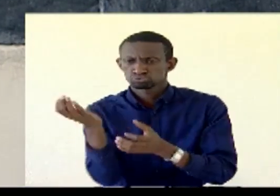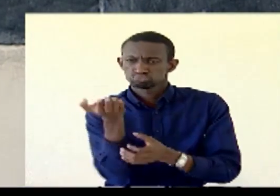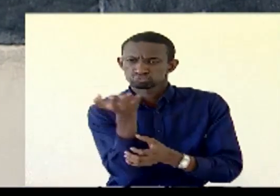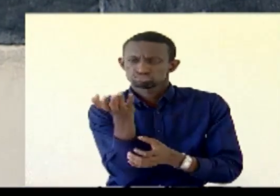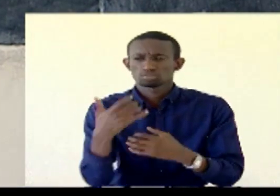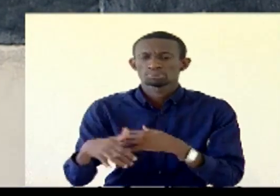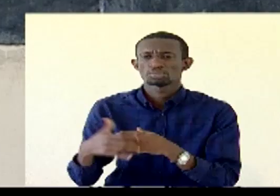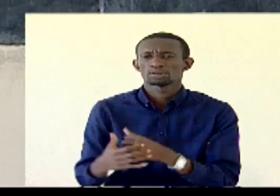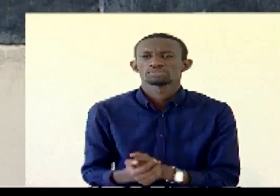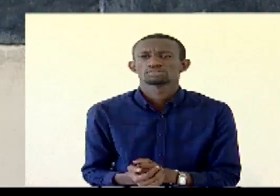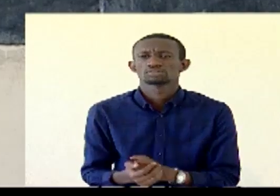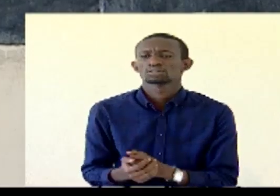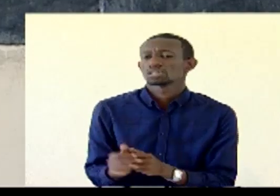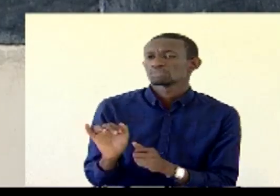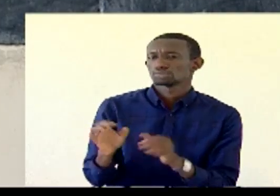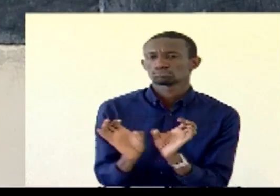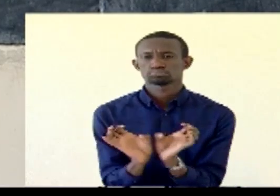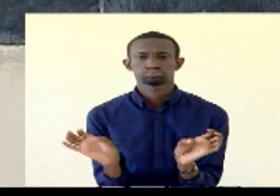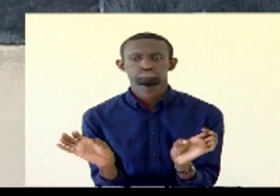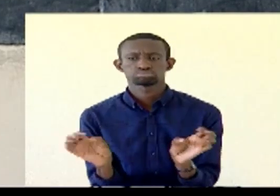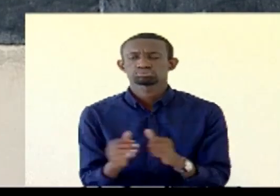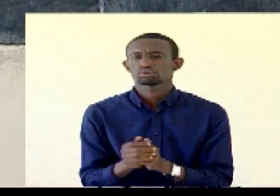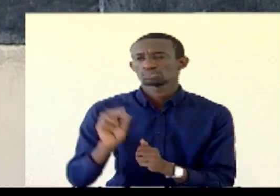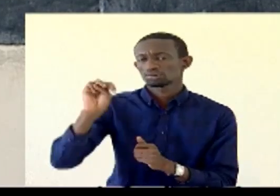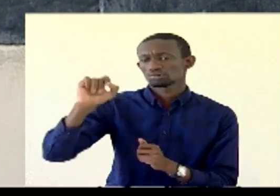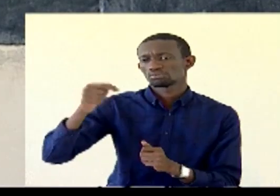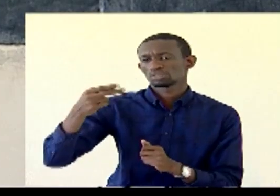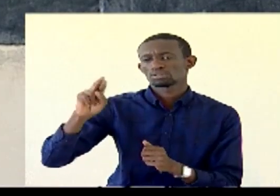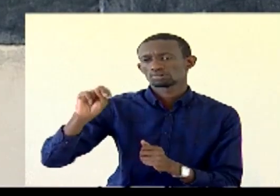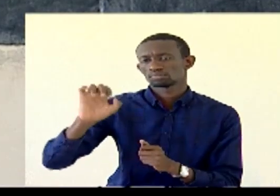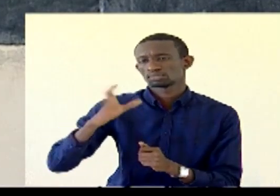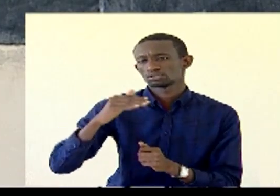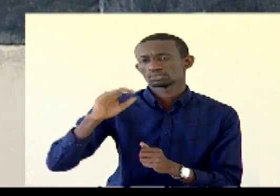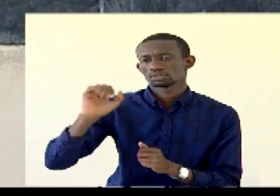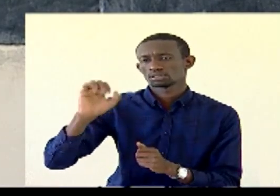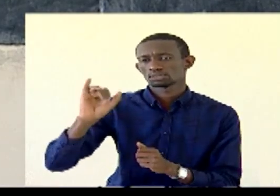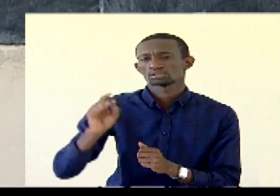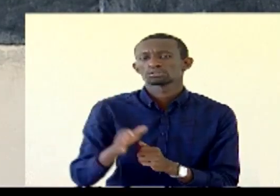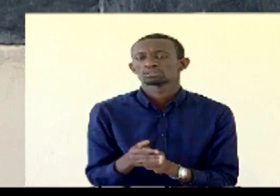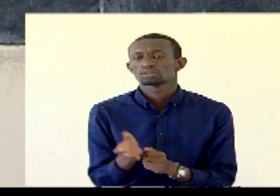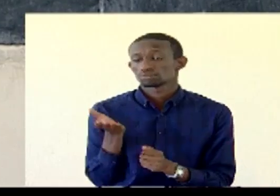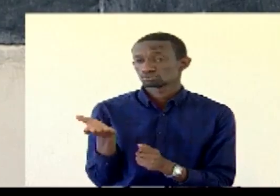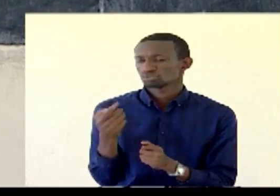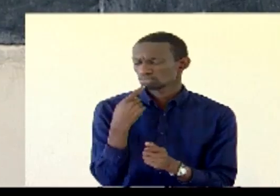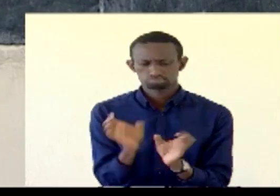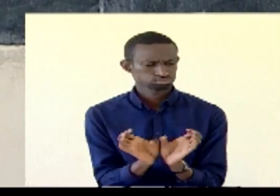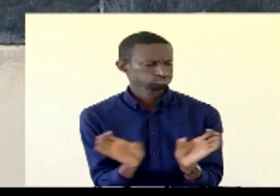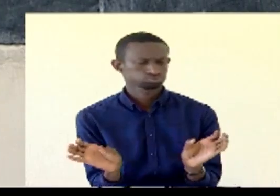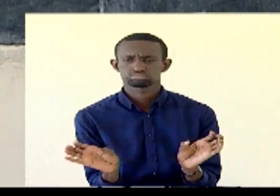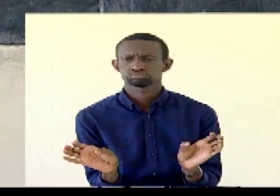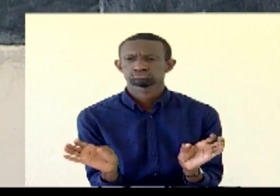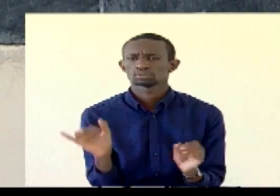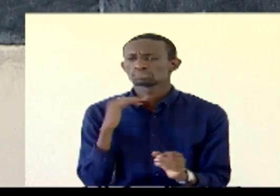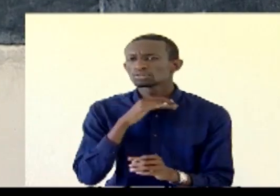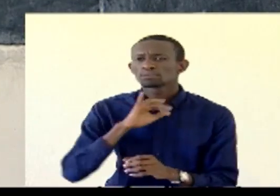waste metabolic substances from it. These waste substances, they need to be separated from it. The